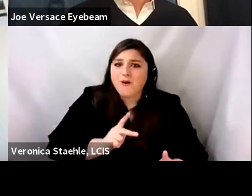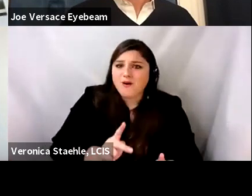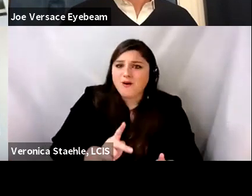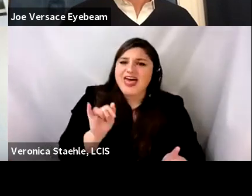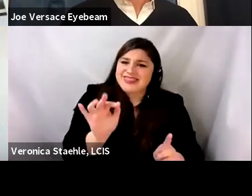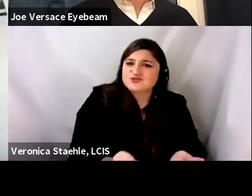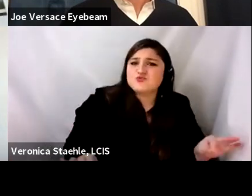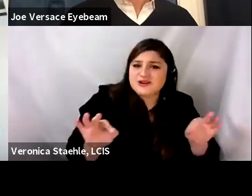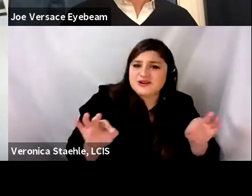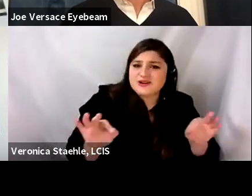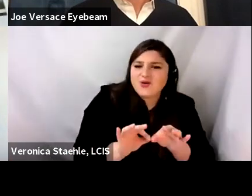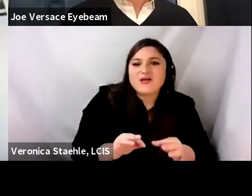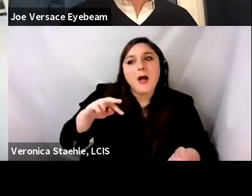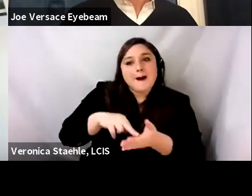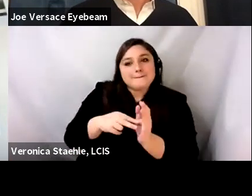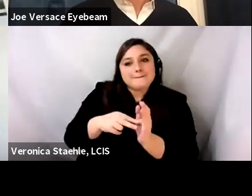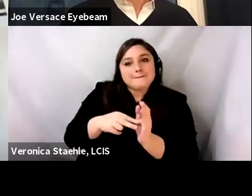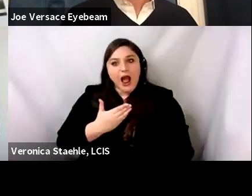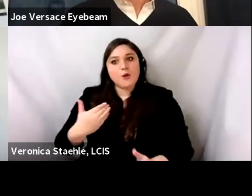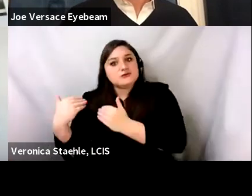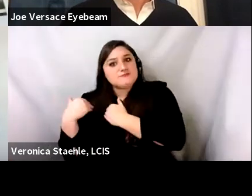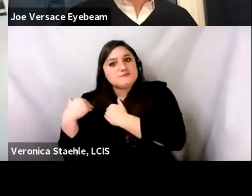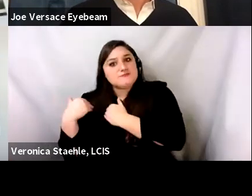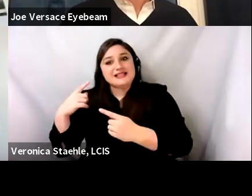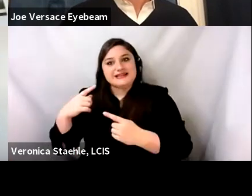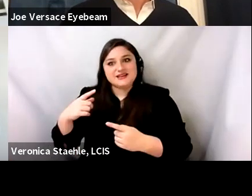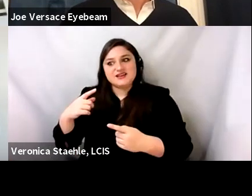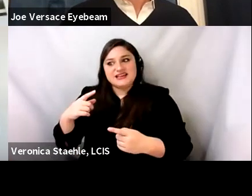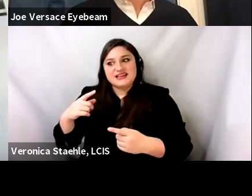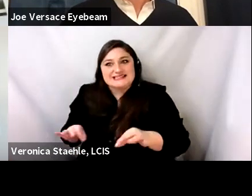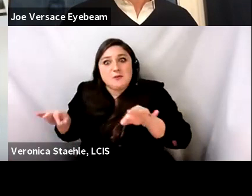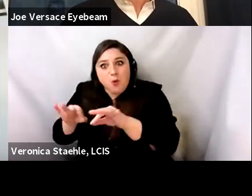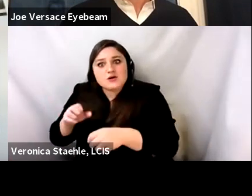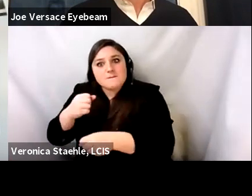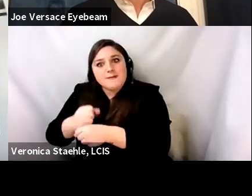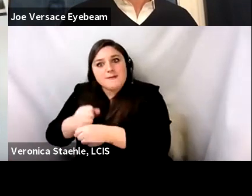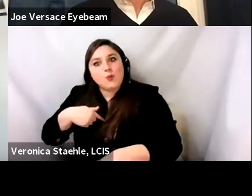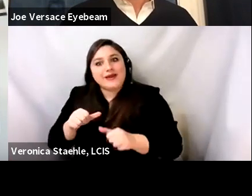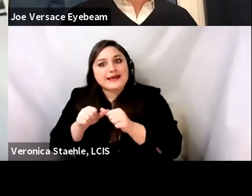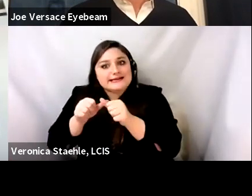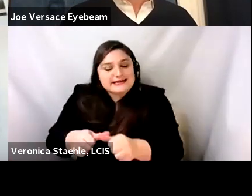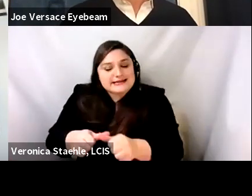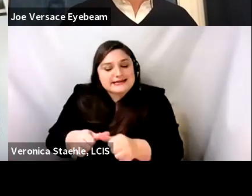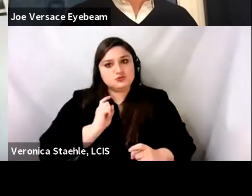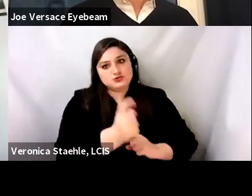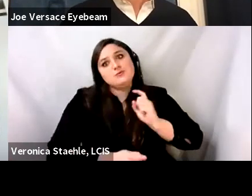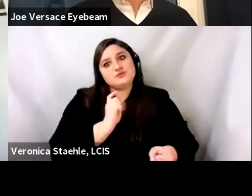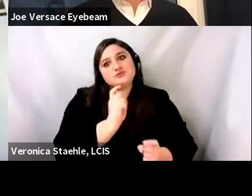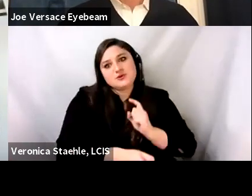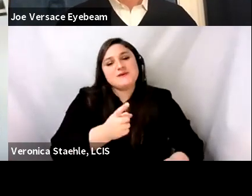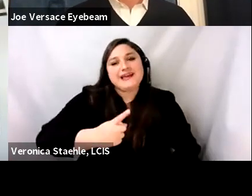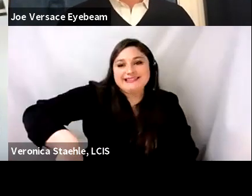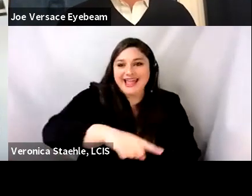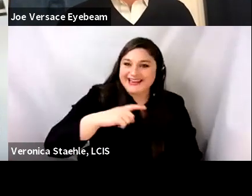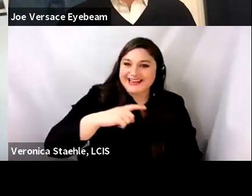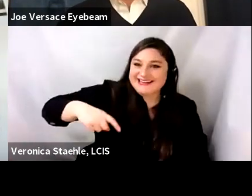that word out because, you know, if a tree falls in the forest and nobody's around to hear it, you know, does it really make a sound? And so I think in this